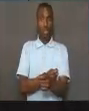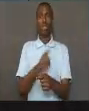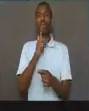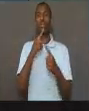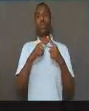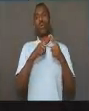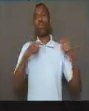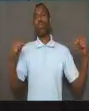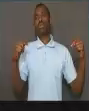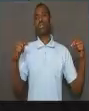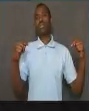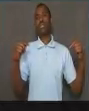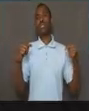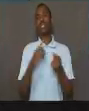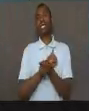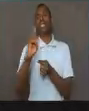opposite directions.